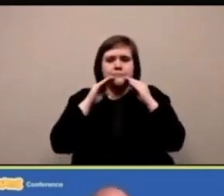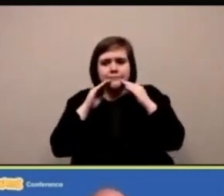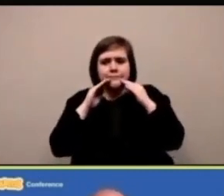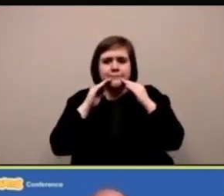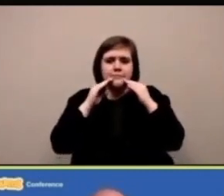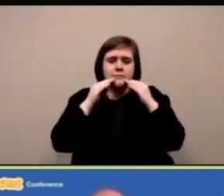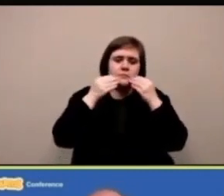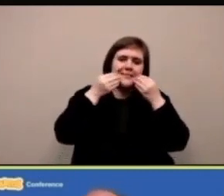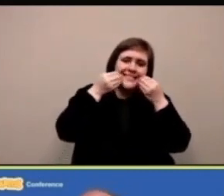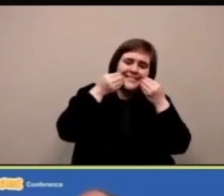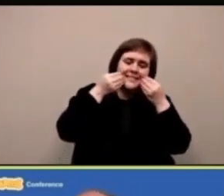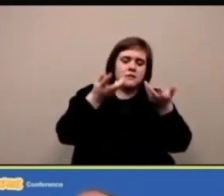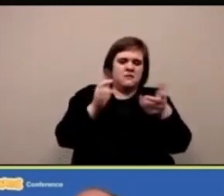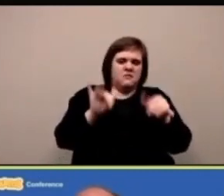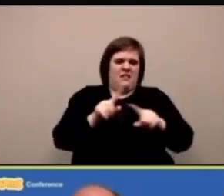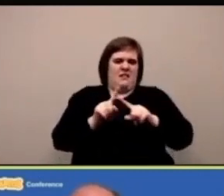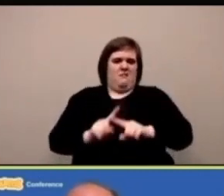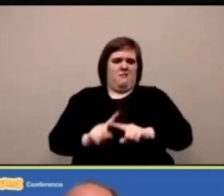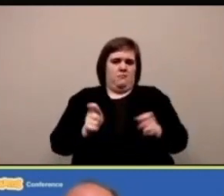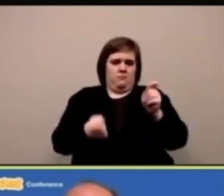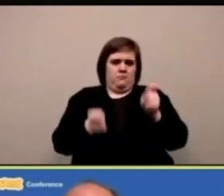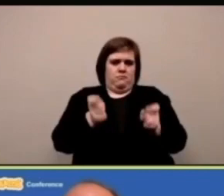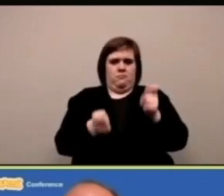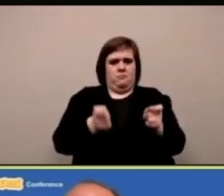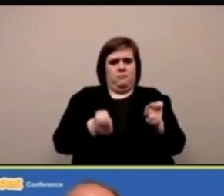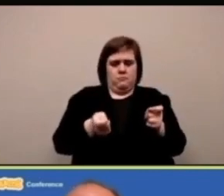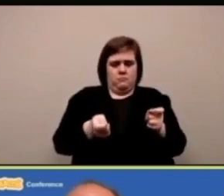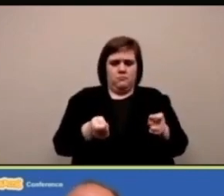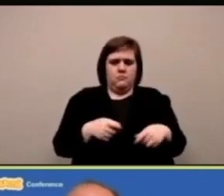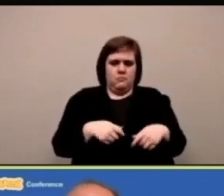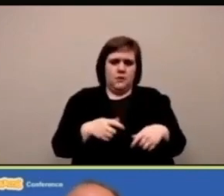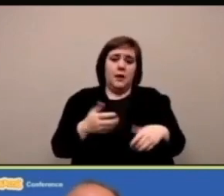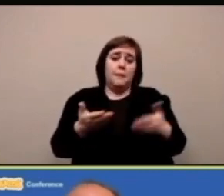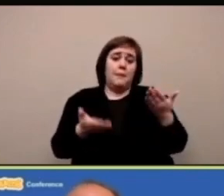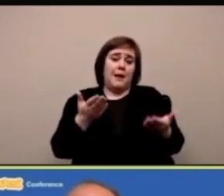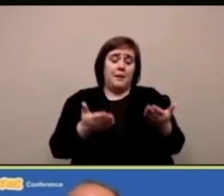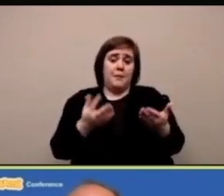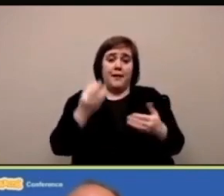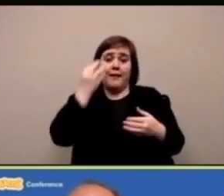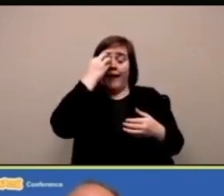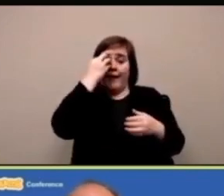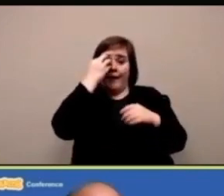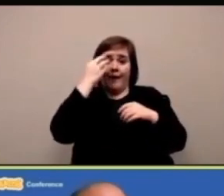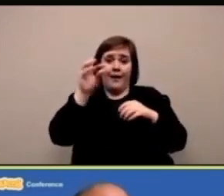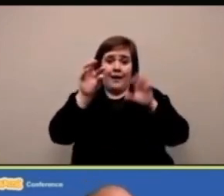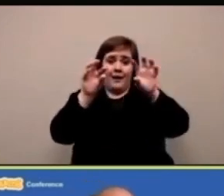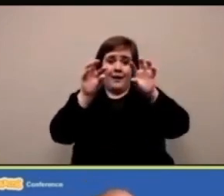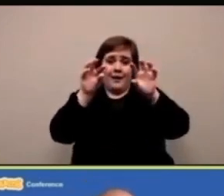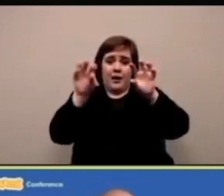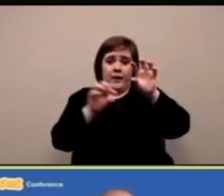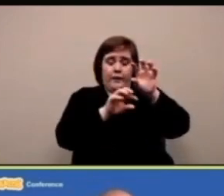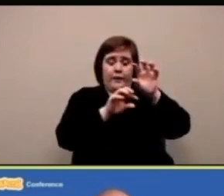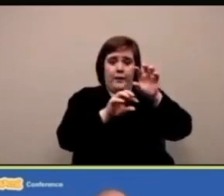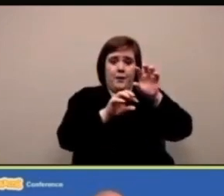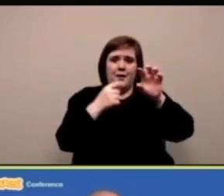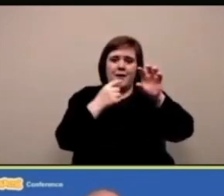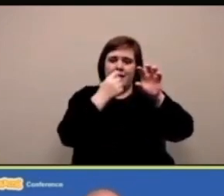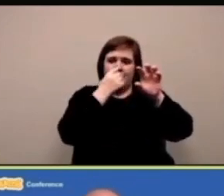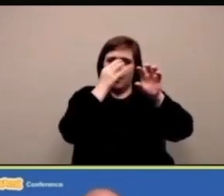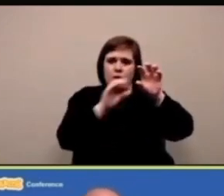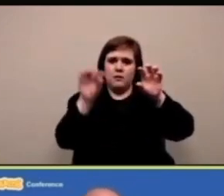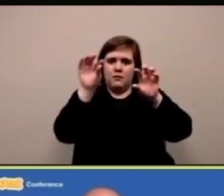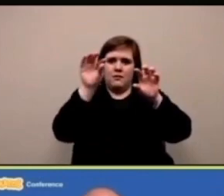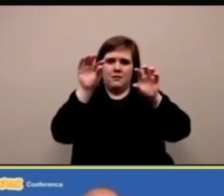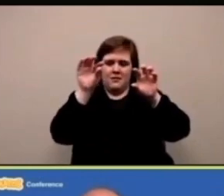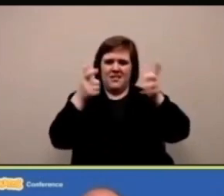smile, that kind of stuff. So I might choose to take this and put the little winky, something like that. So